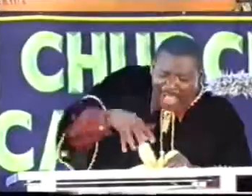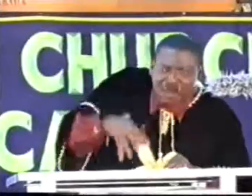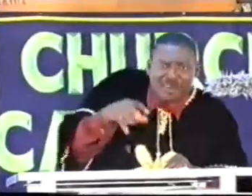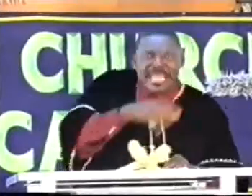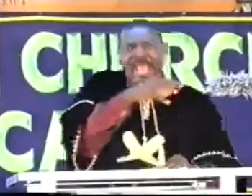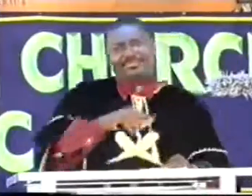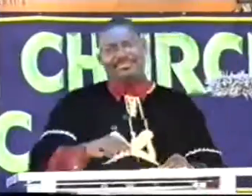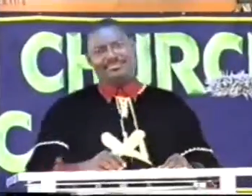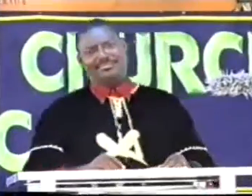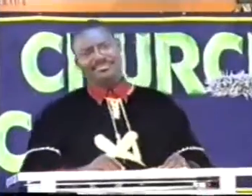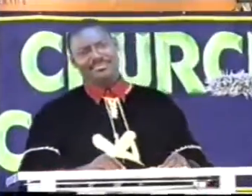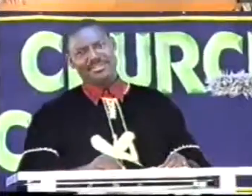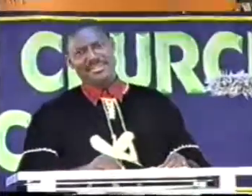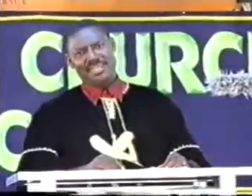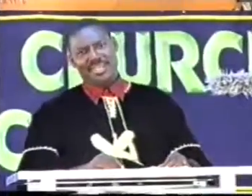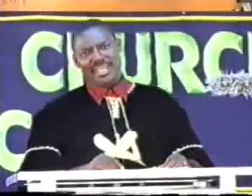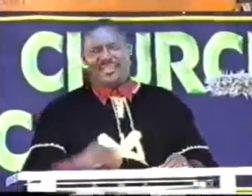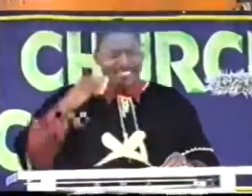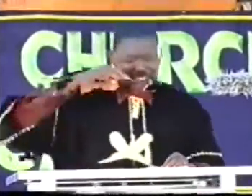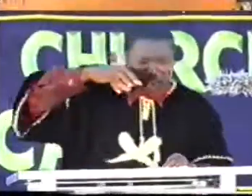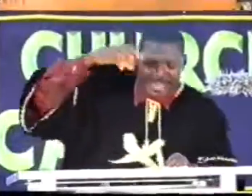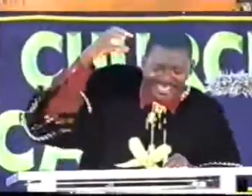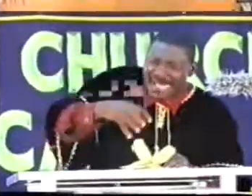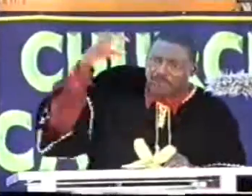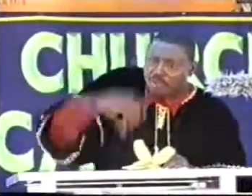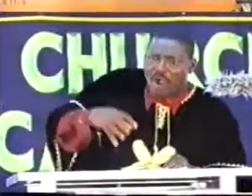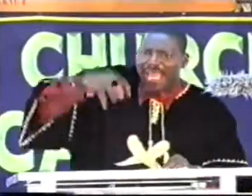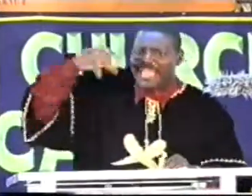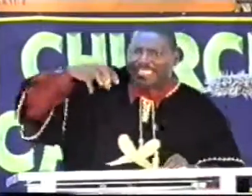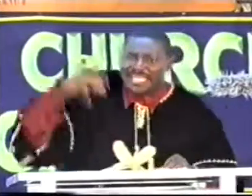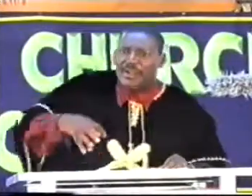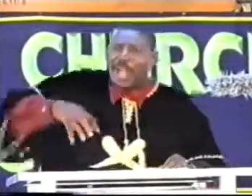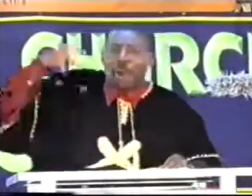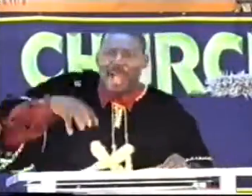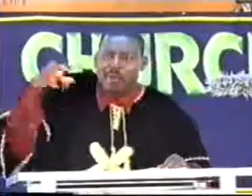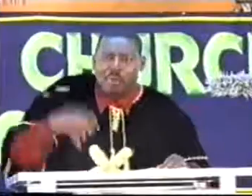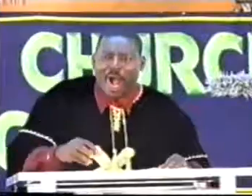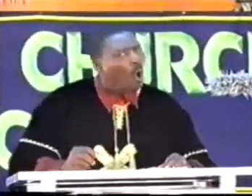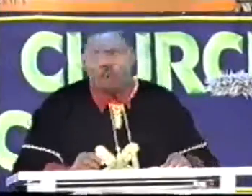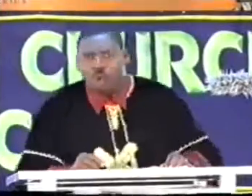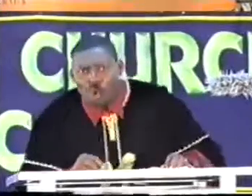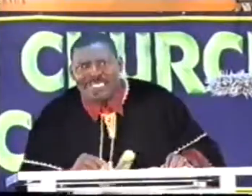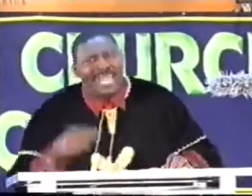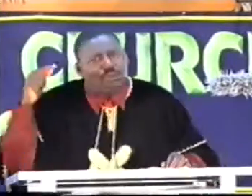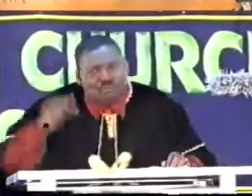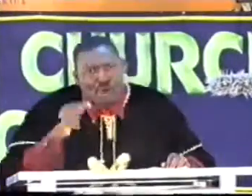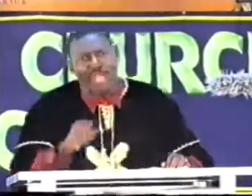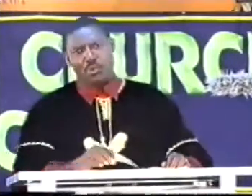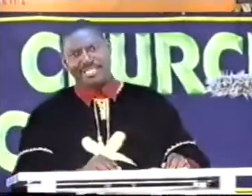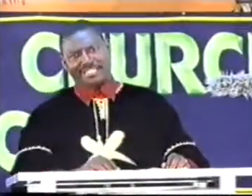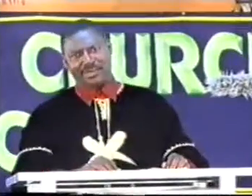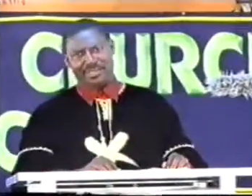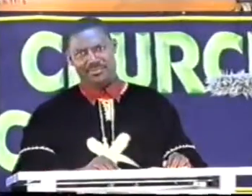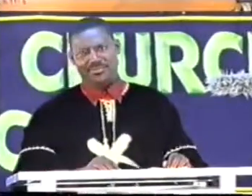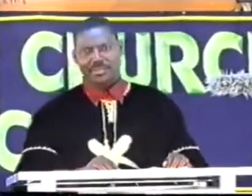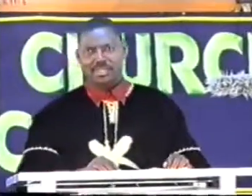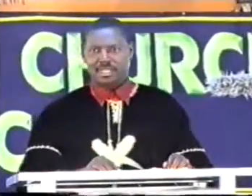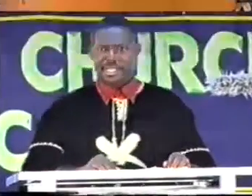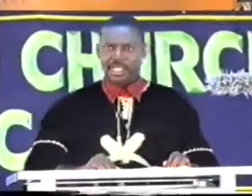show the Bible with ye. And until so be dear tro and the Achano our Bible more, oh, who said a tro and would the